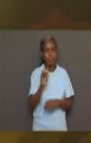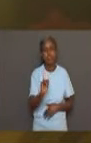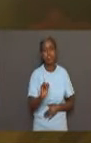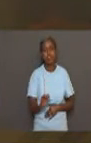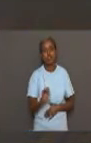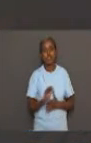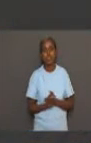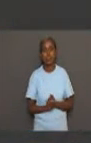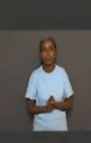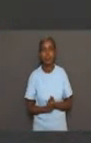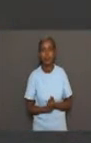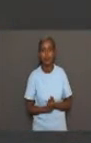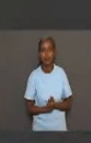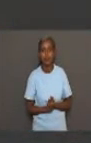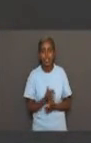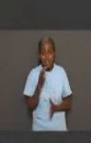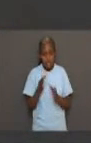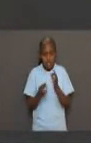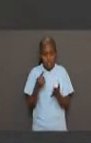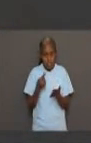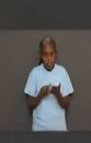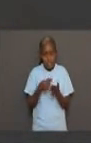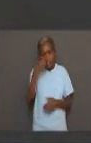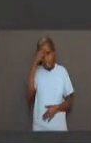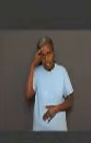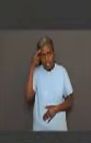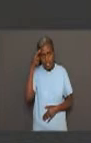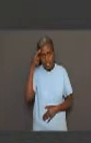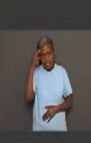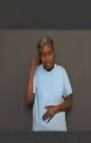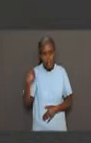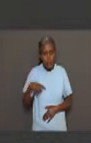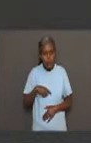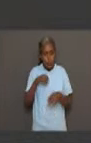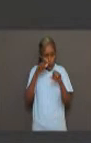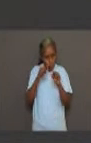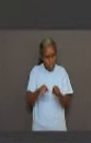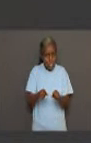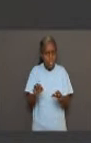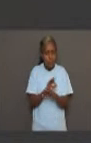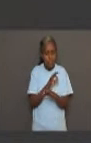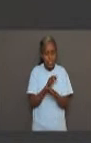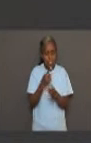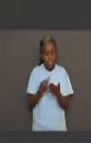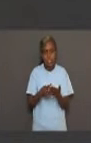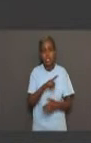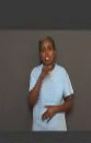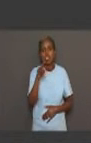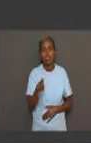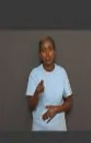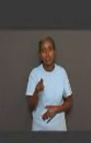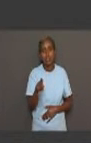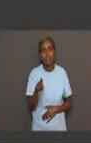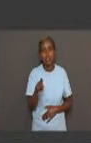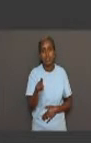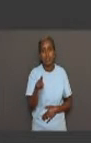integers. If this is the case, we can factor this equation